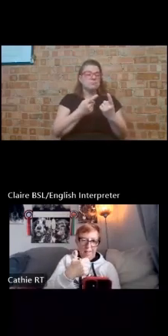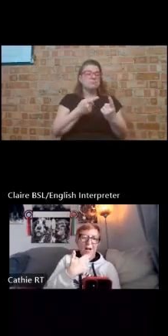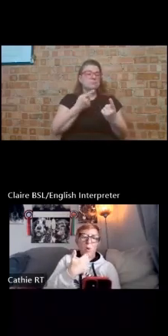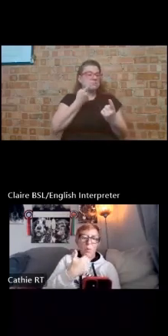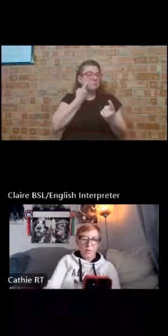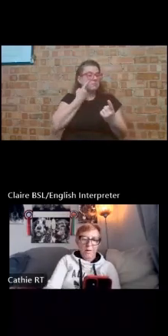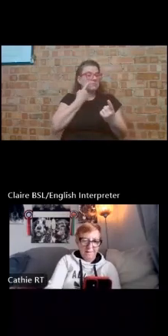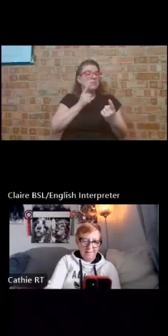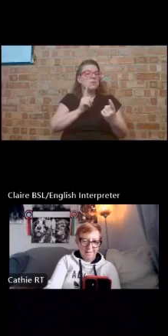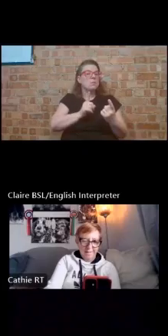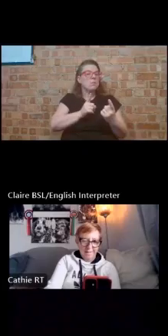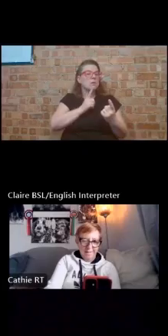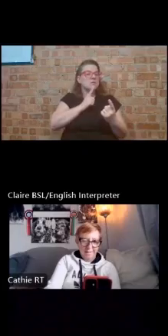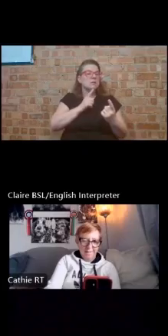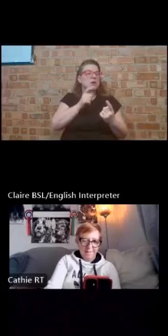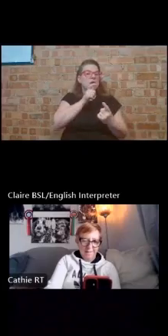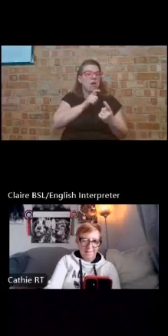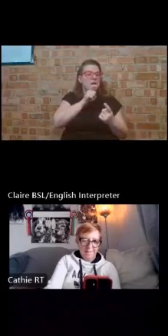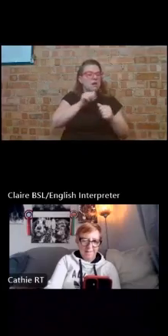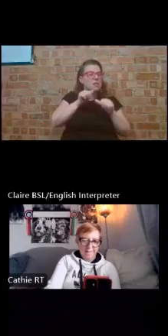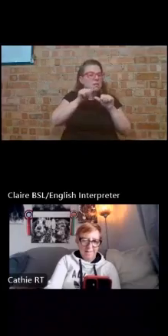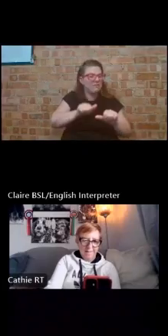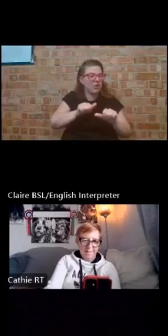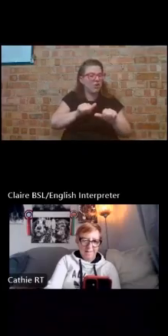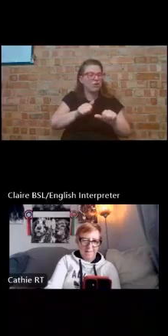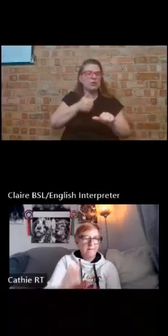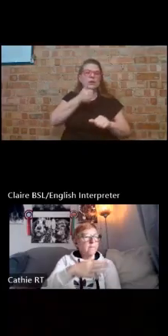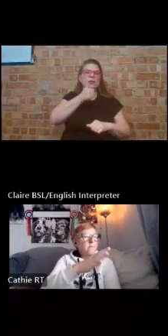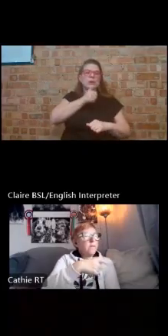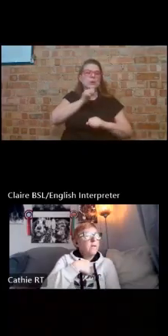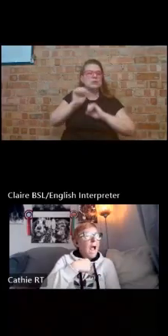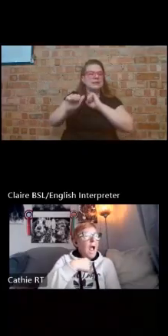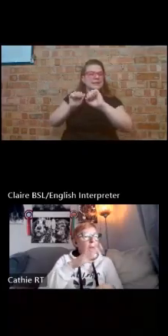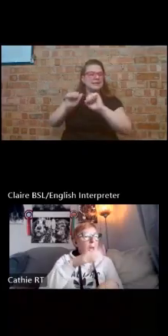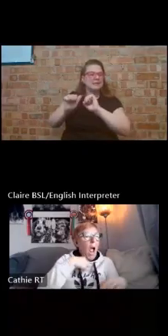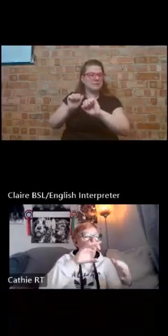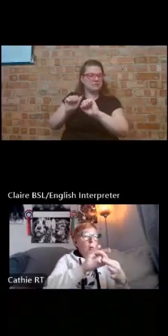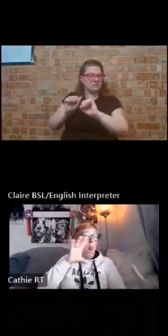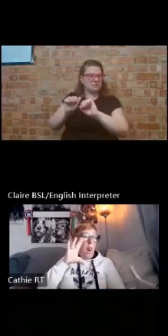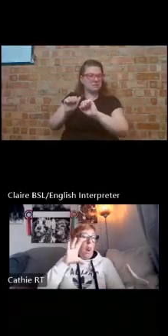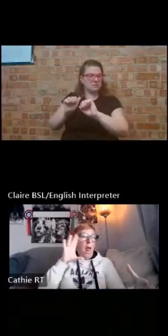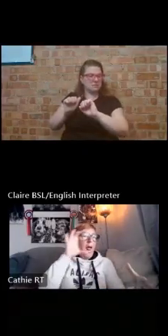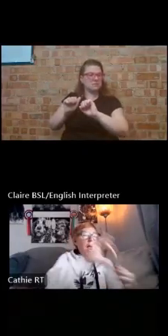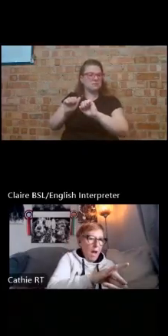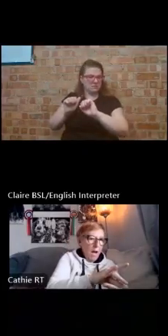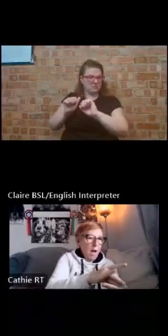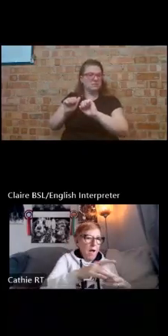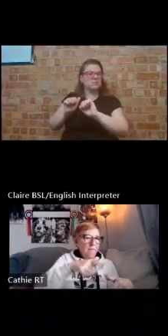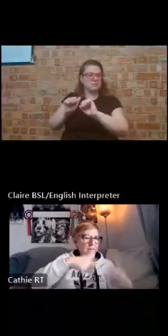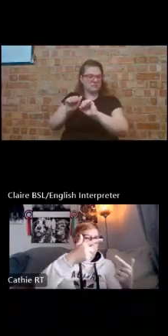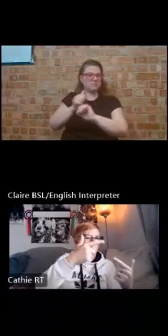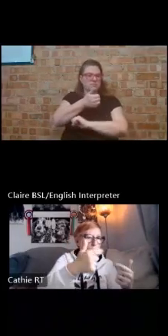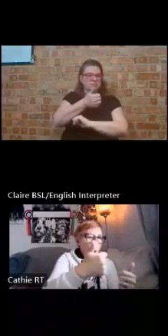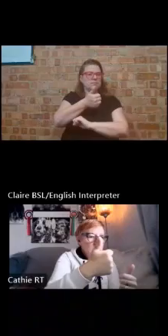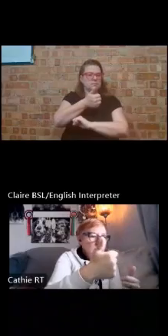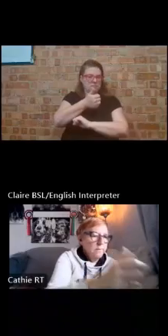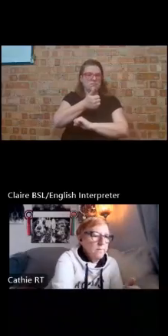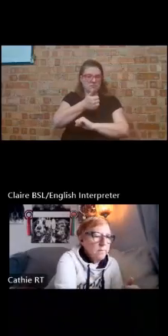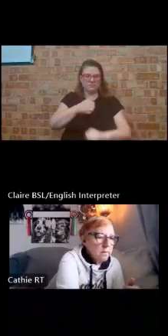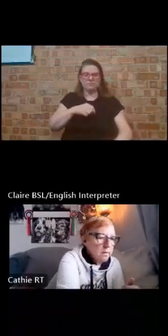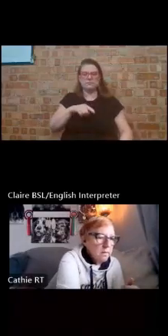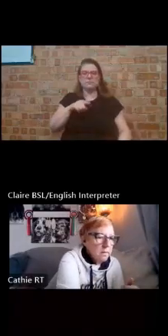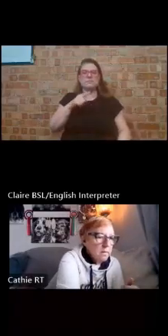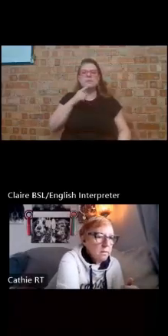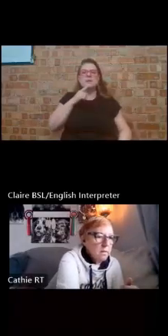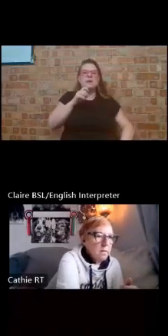what colour, is there a colour that they prefer? Often enough, there's colours that can, really stand out. What you're looking for is a colour that's going to stand